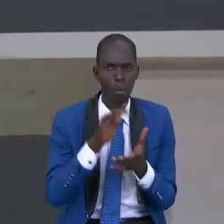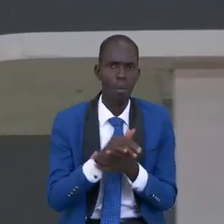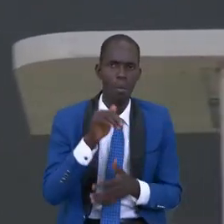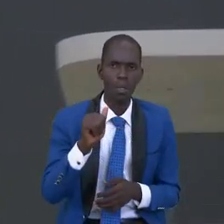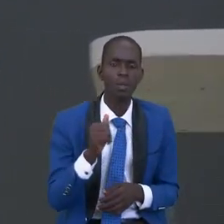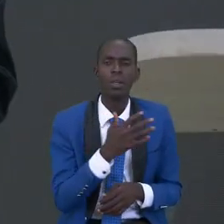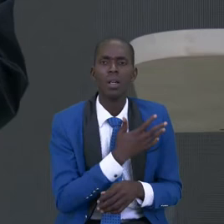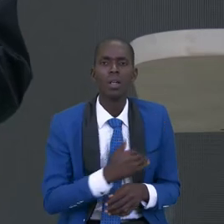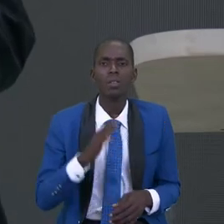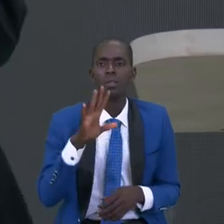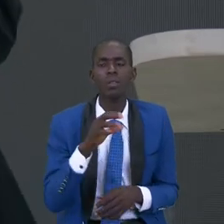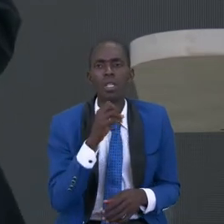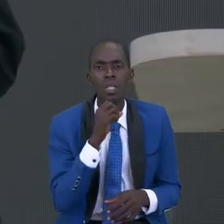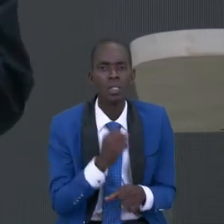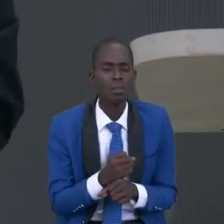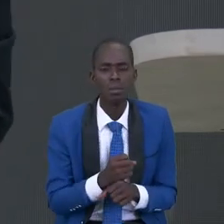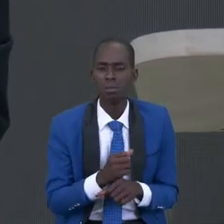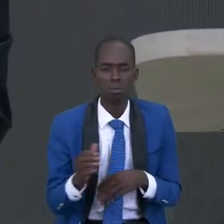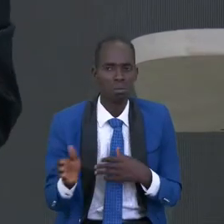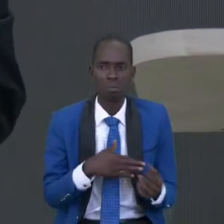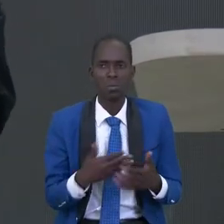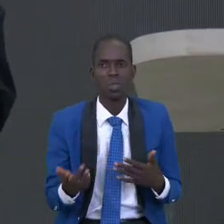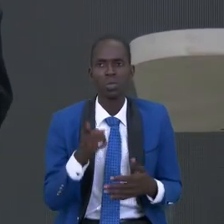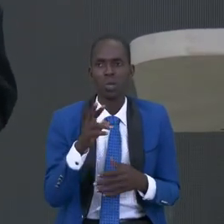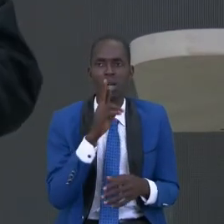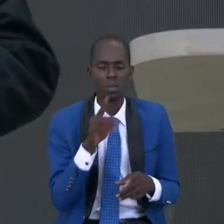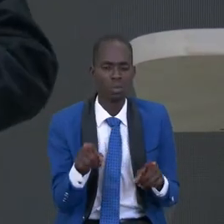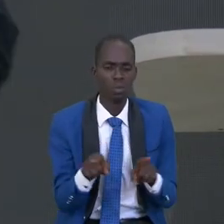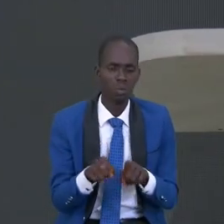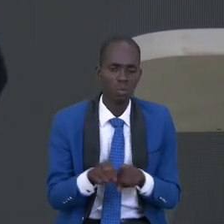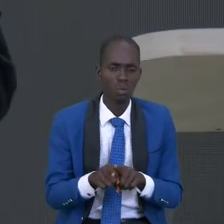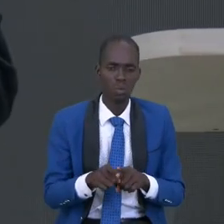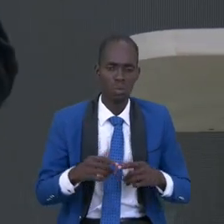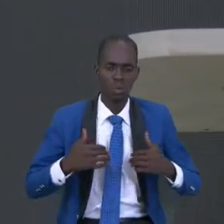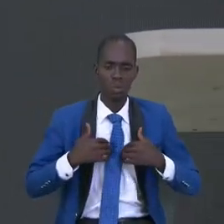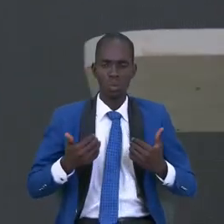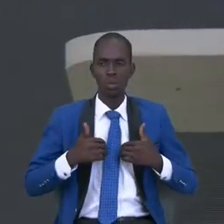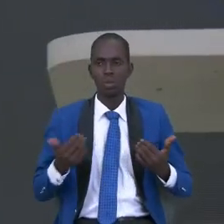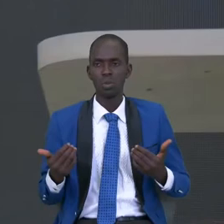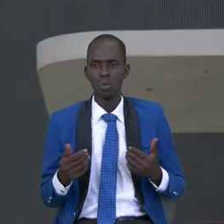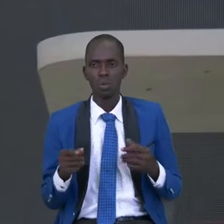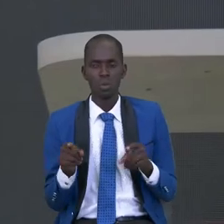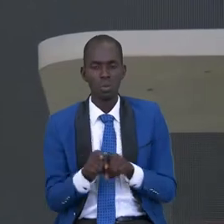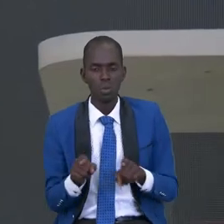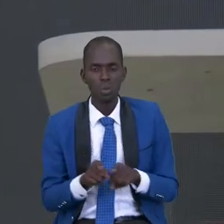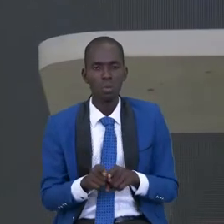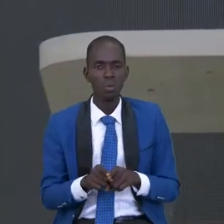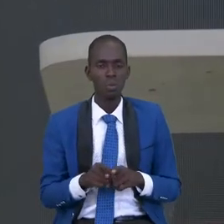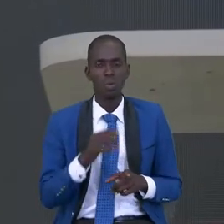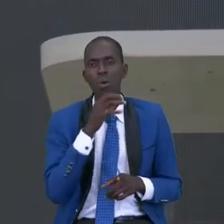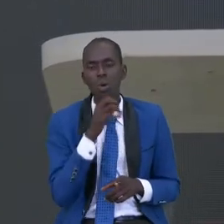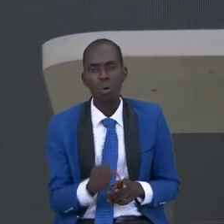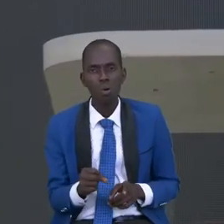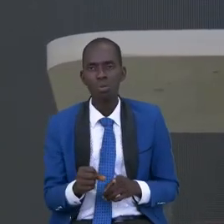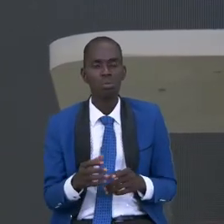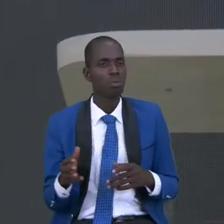age doesn't count, too young, too old, and your gender doesn't mind, a man,